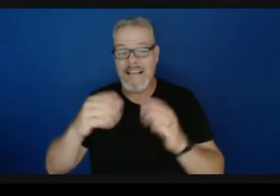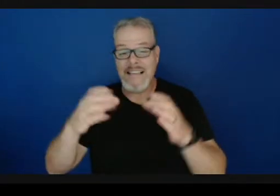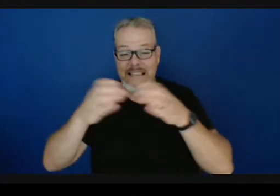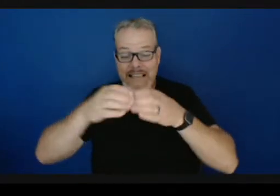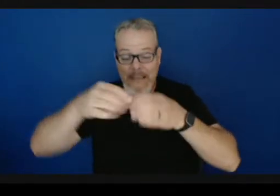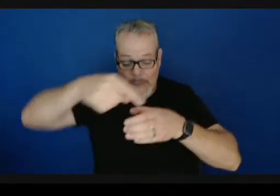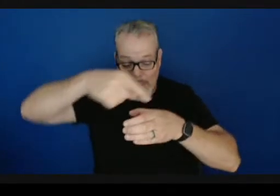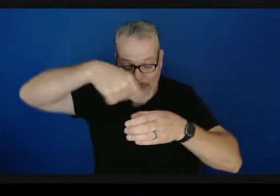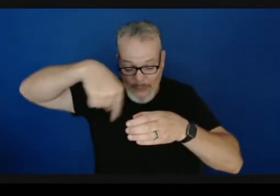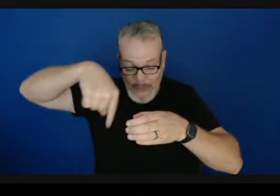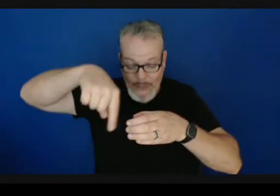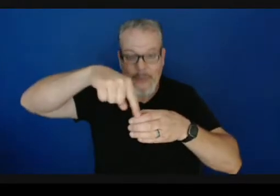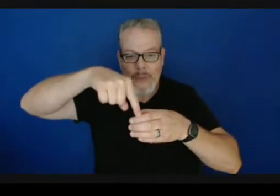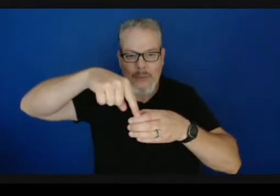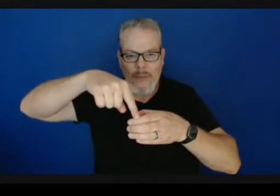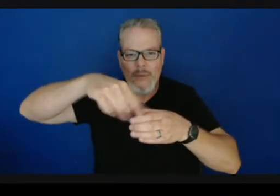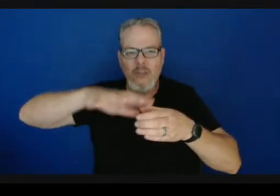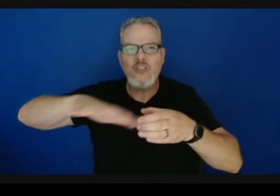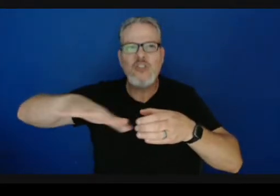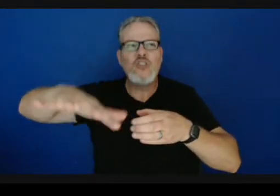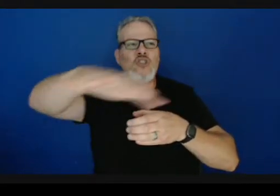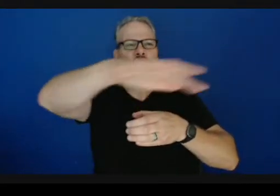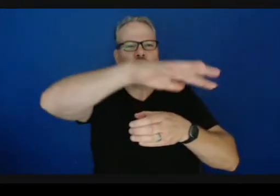and all the way to South Hawaii as well.